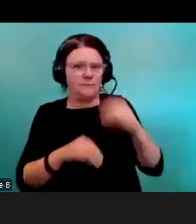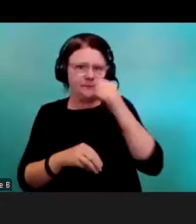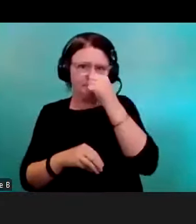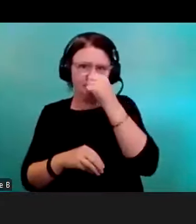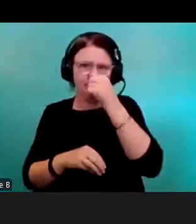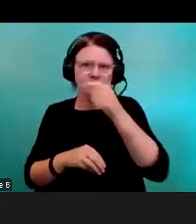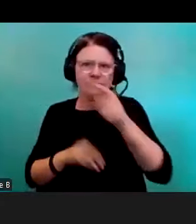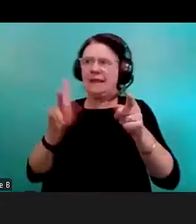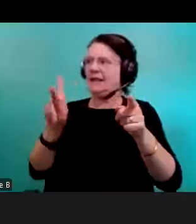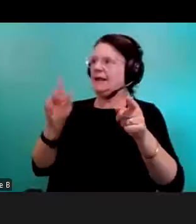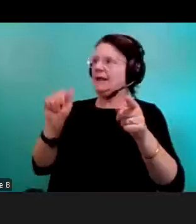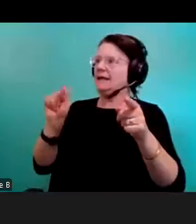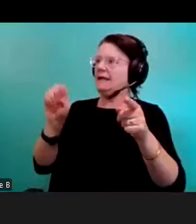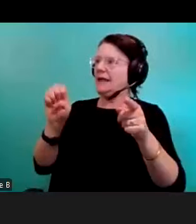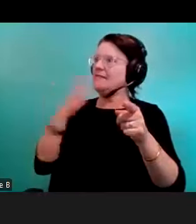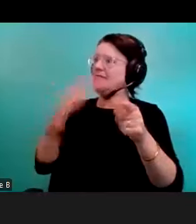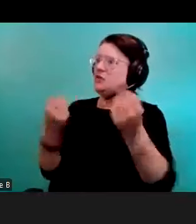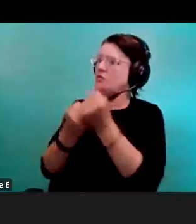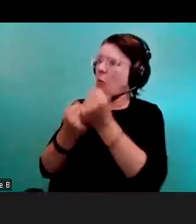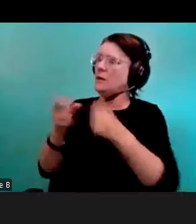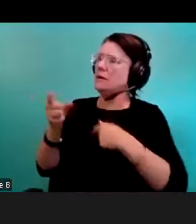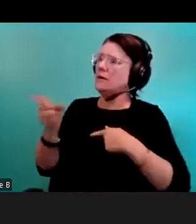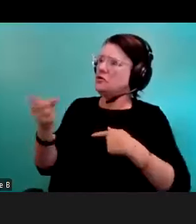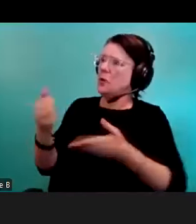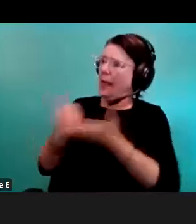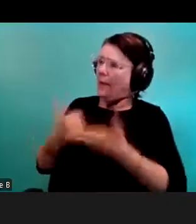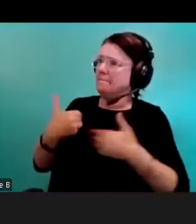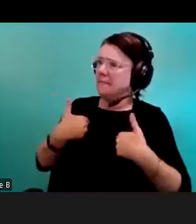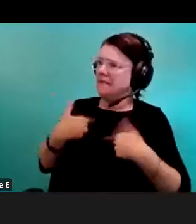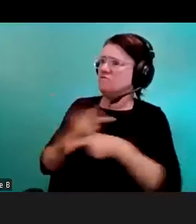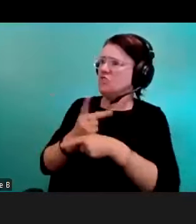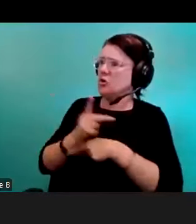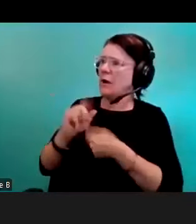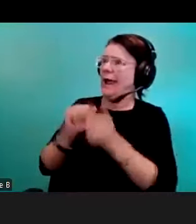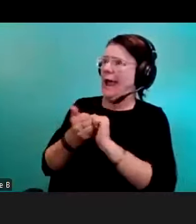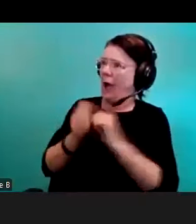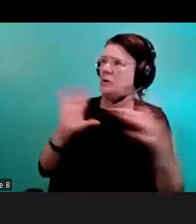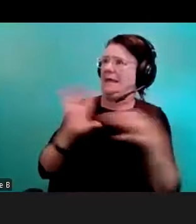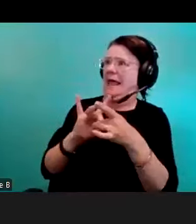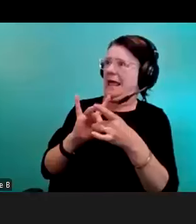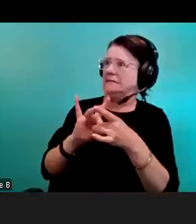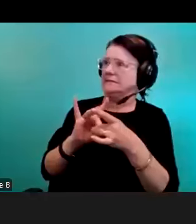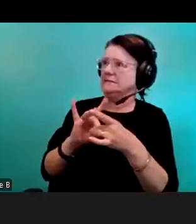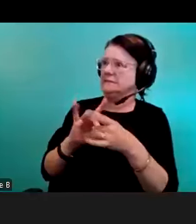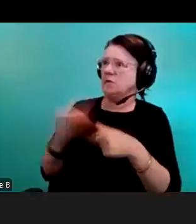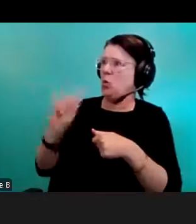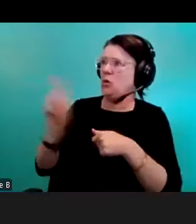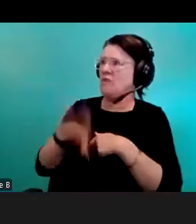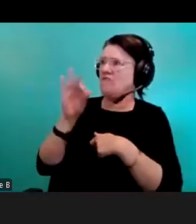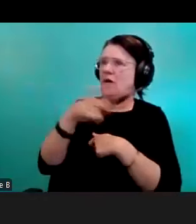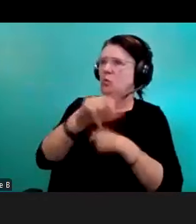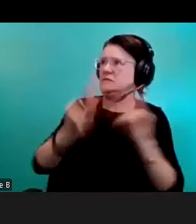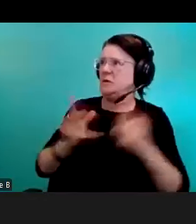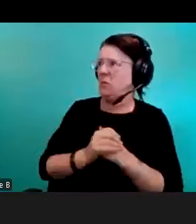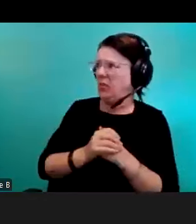for affirming what I want to do, but can you help me in figuring out how to connect with those people? Like I said